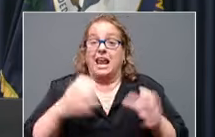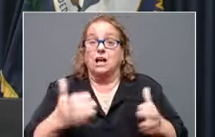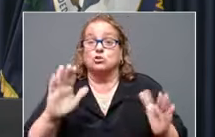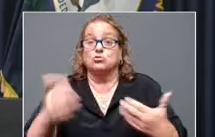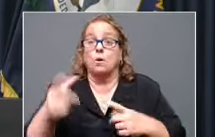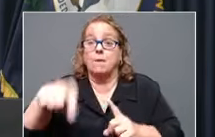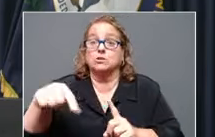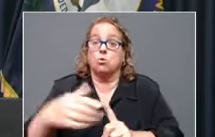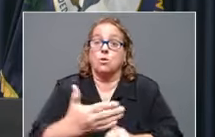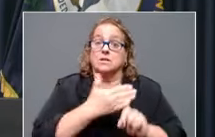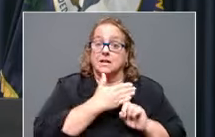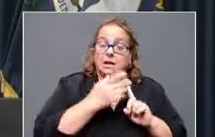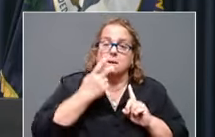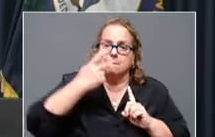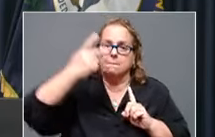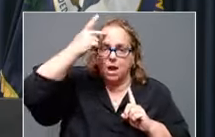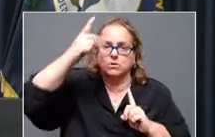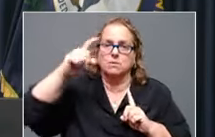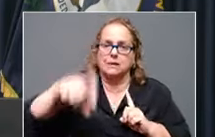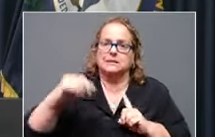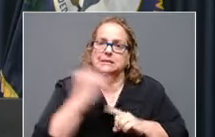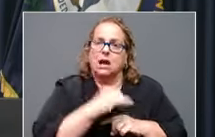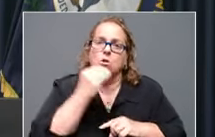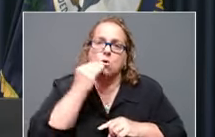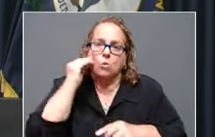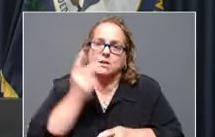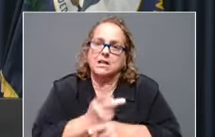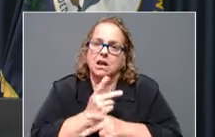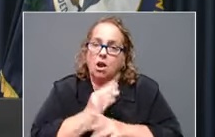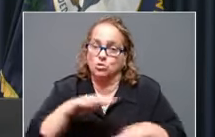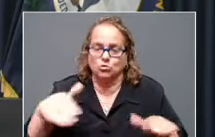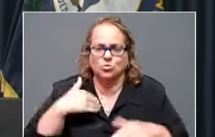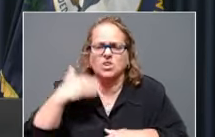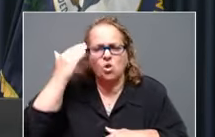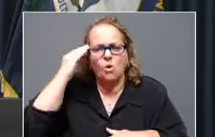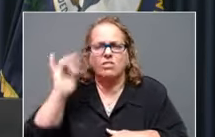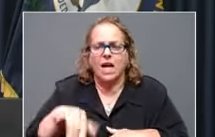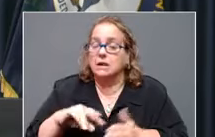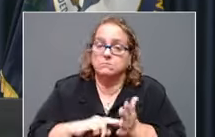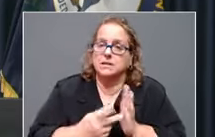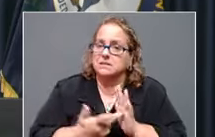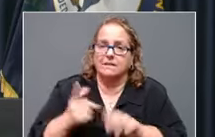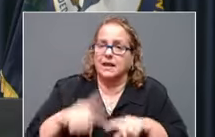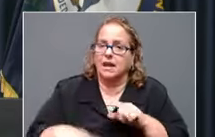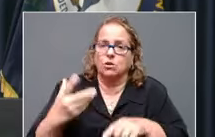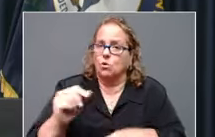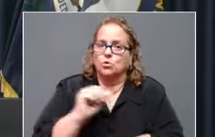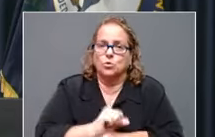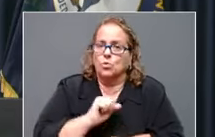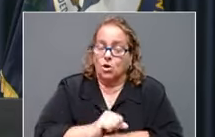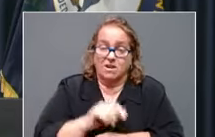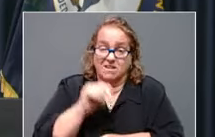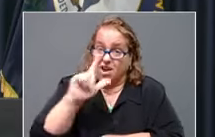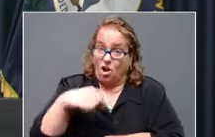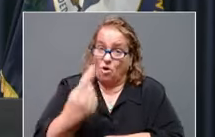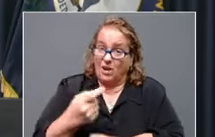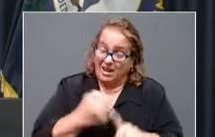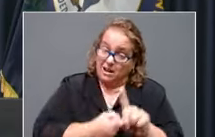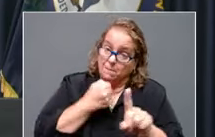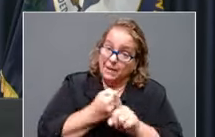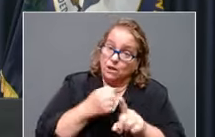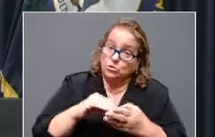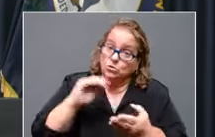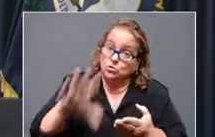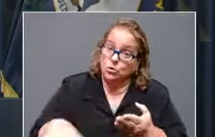it greatly impacts the commerce of this state. Masking will help not only keep our students and teachers